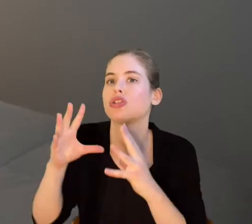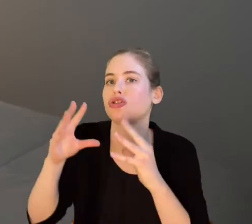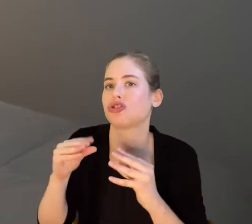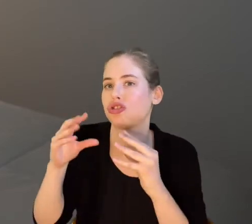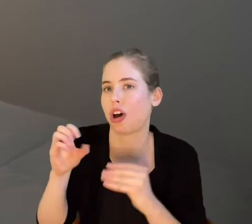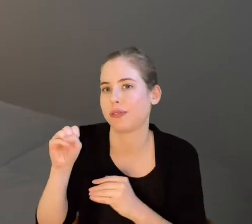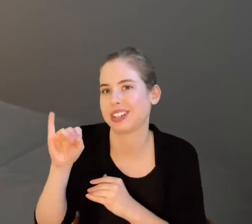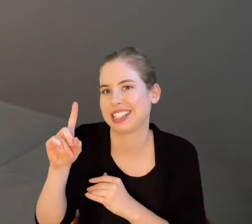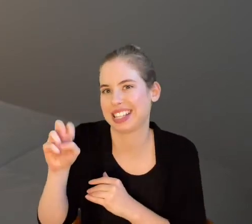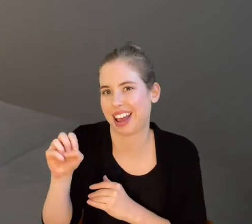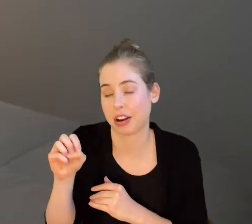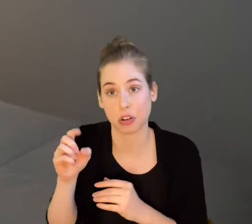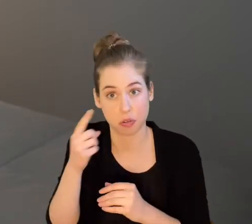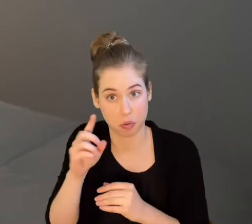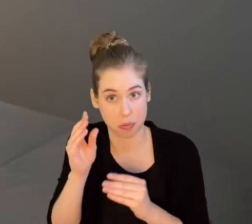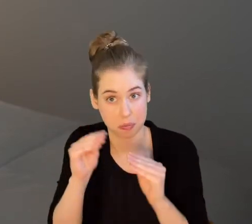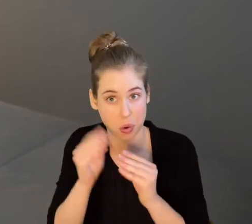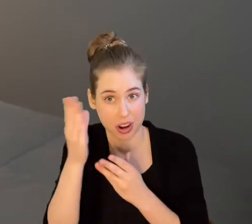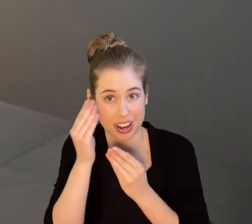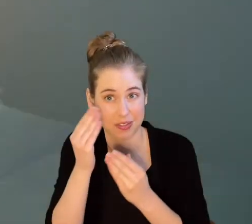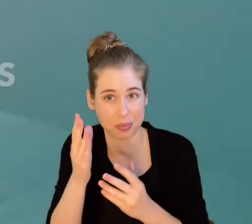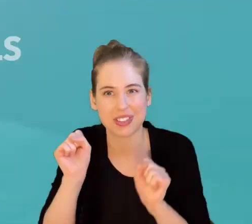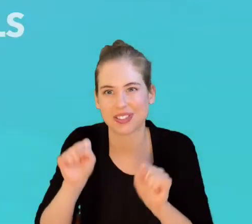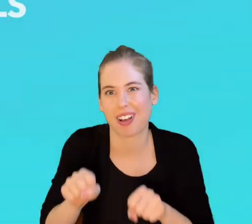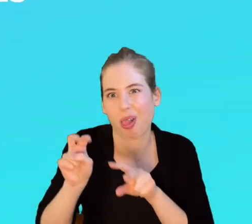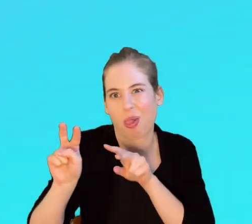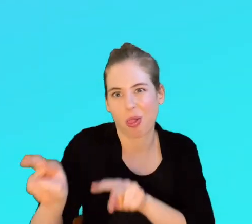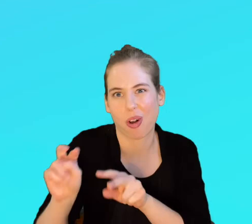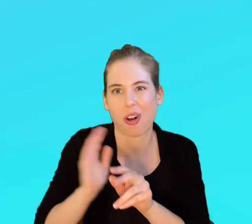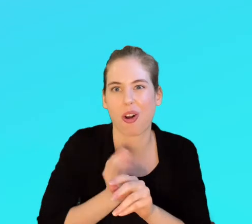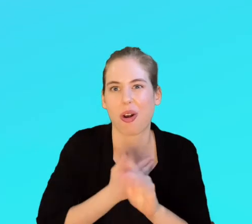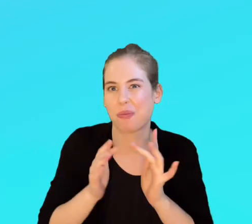where we'll have a review on the Signature 12-inch.